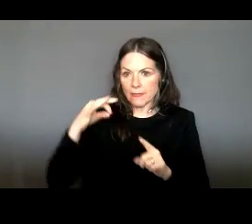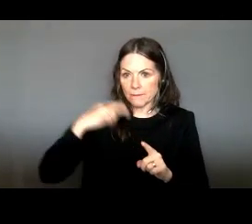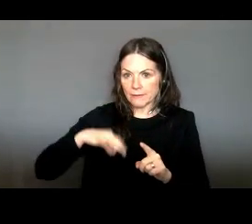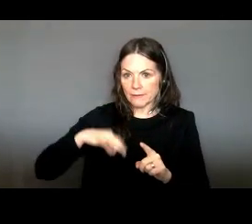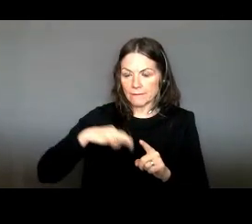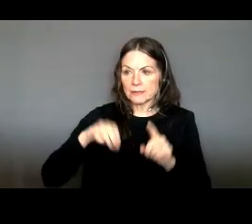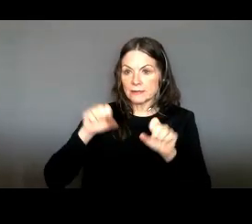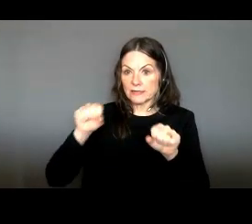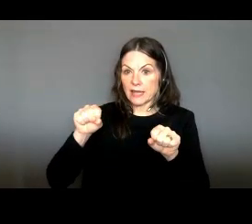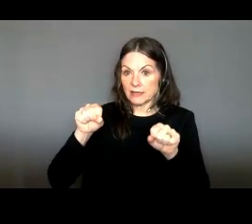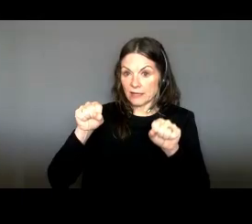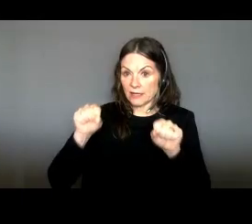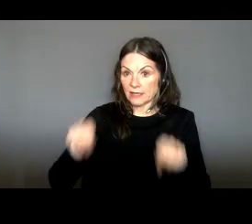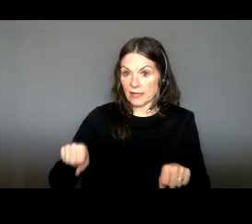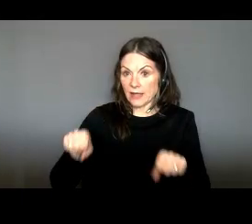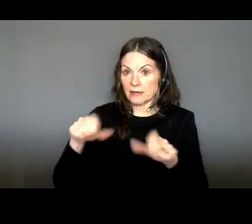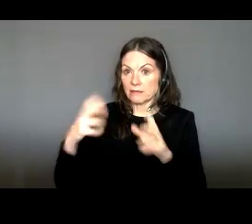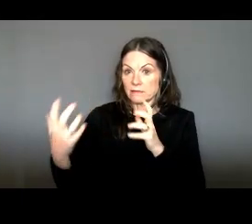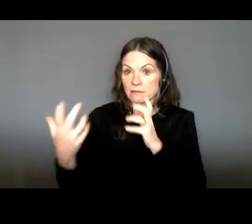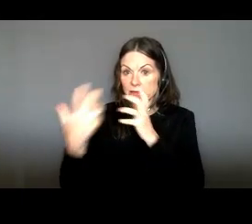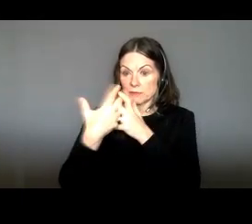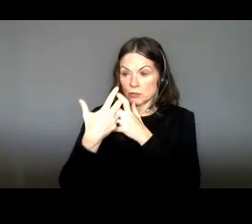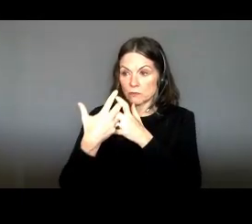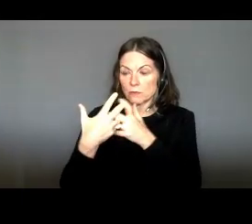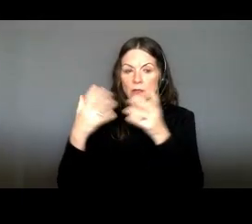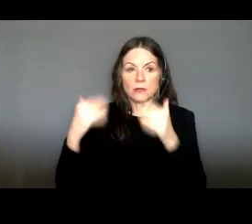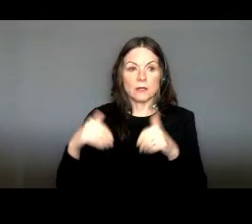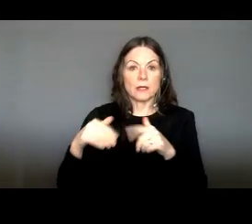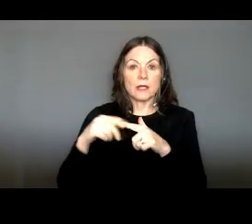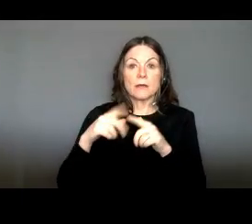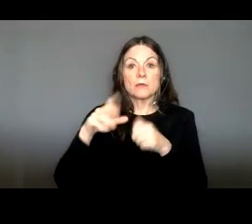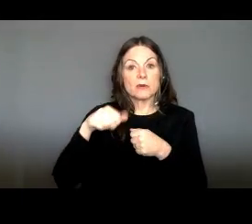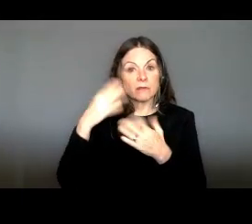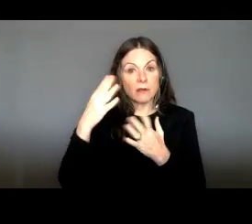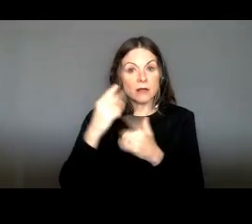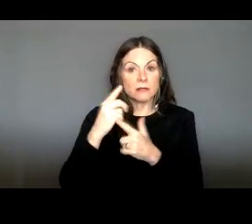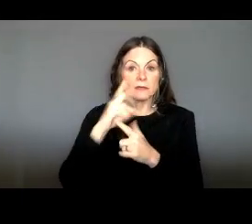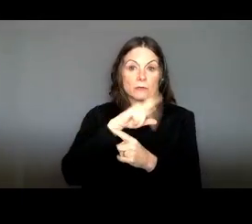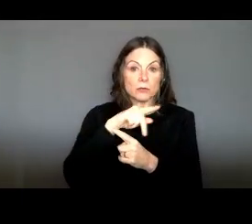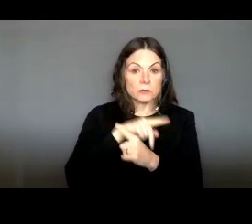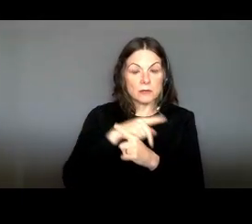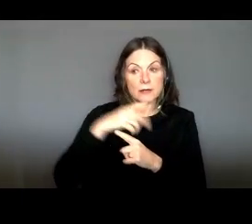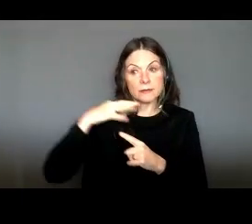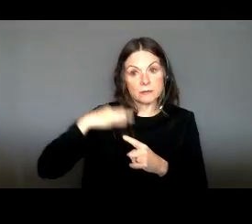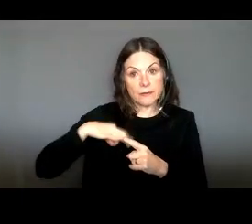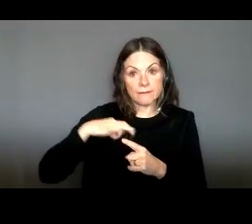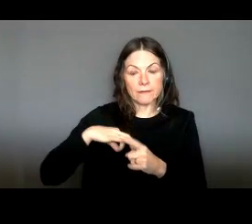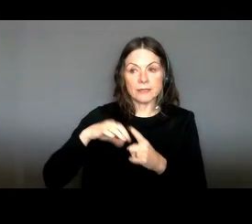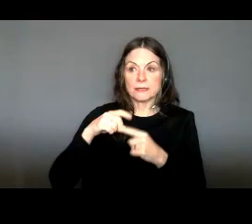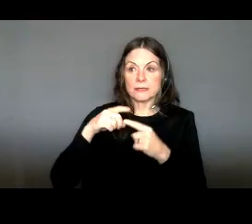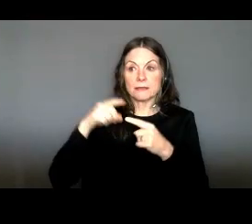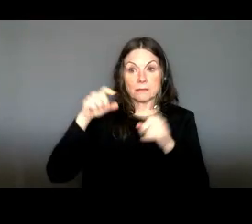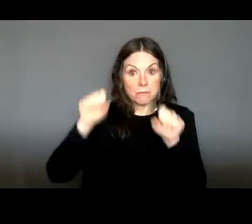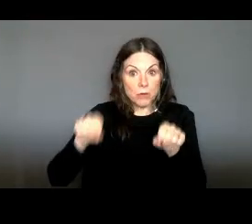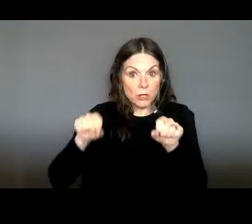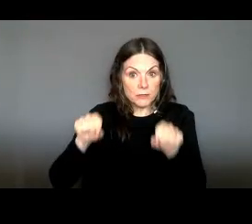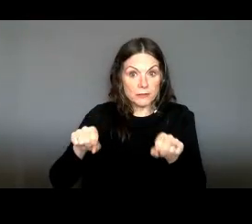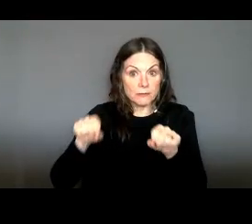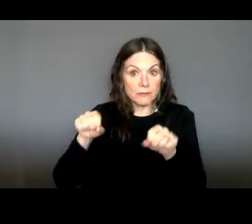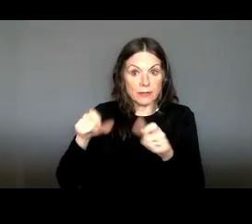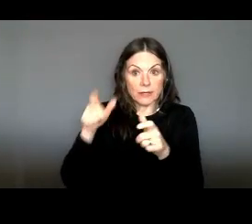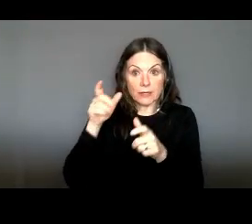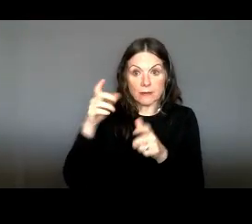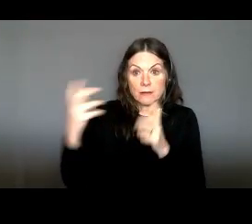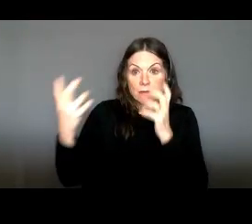for. It works by providing a list of personalized benefits an individual may be eligible for based on